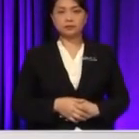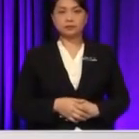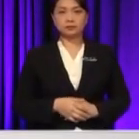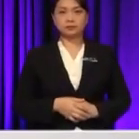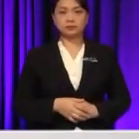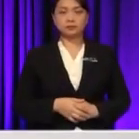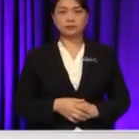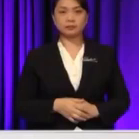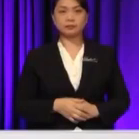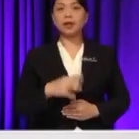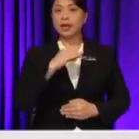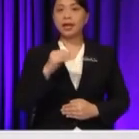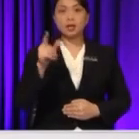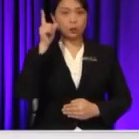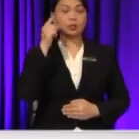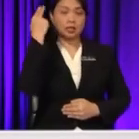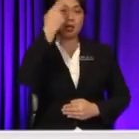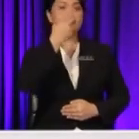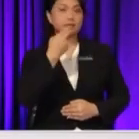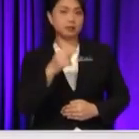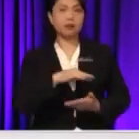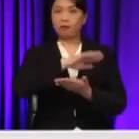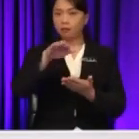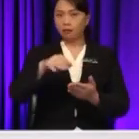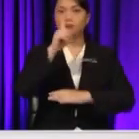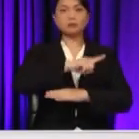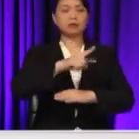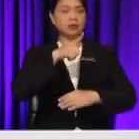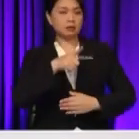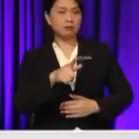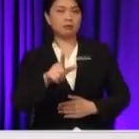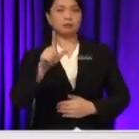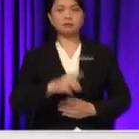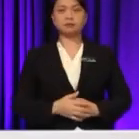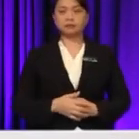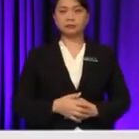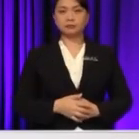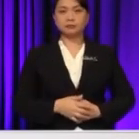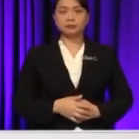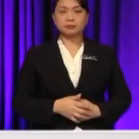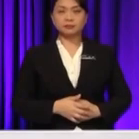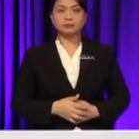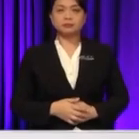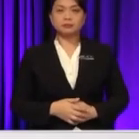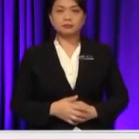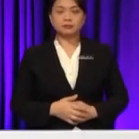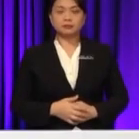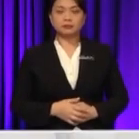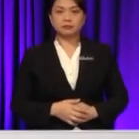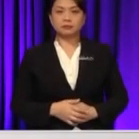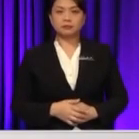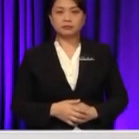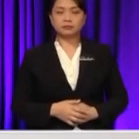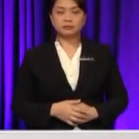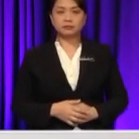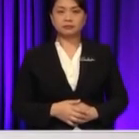presentable and look handsome all day long. I have to agree with you. You do look dashing in smart clothes. Thank you, Razif. I agree as well.